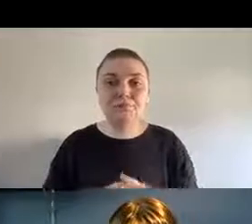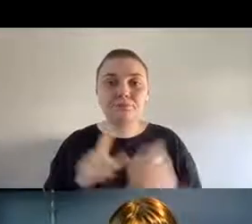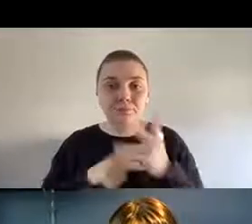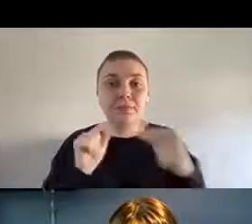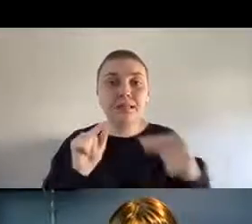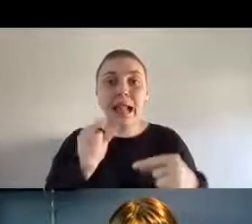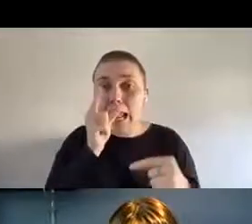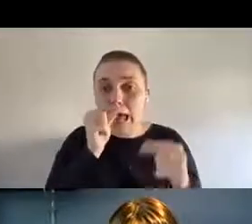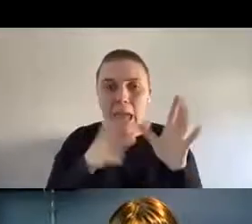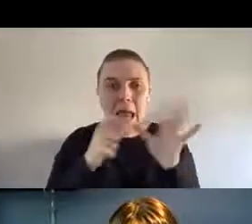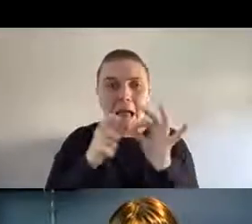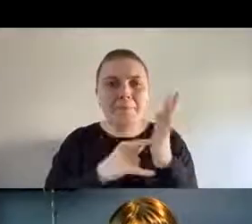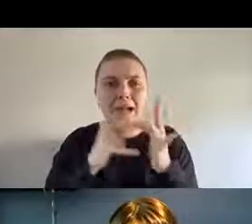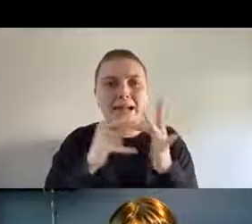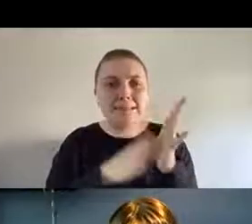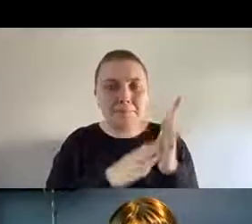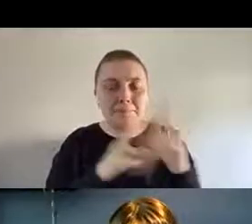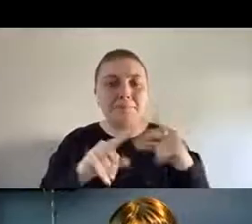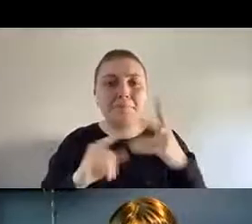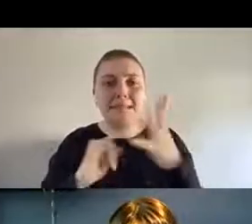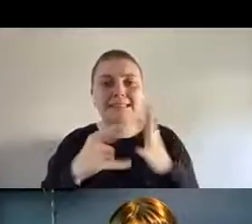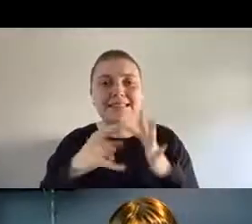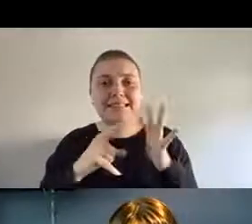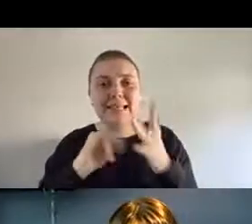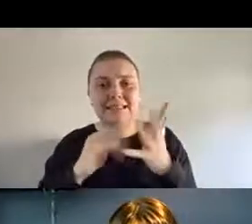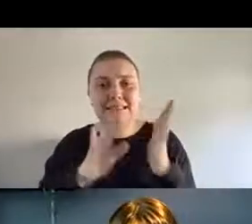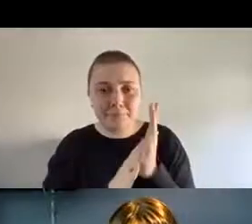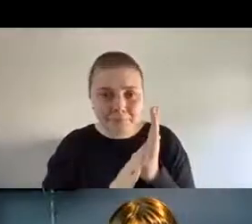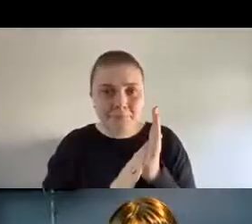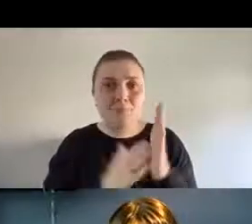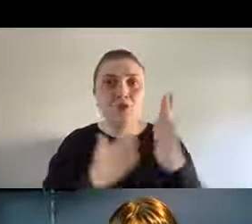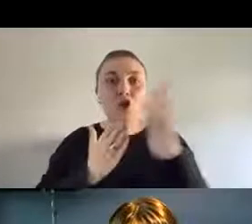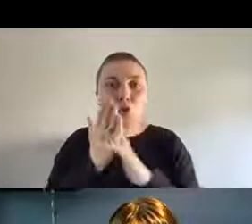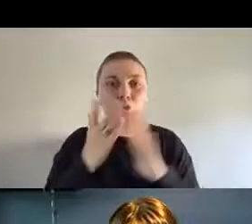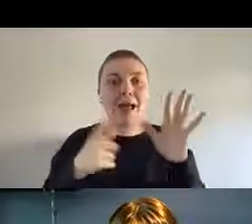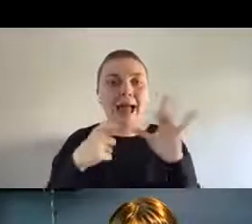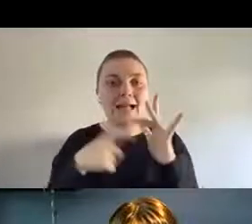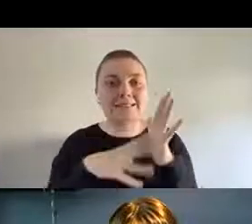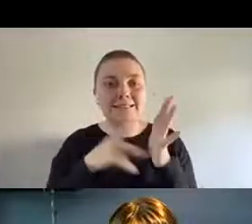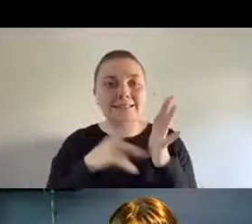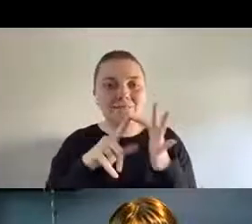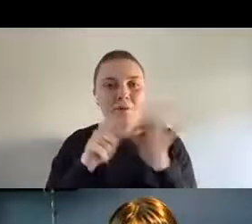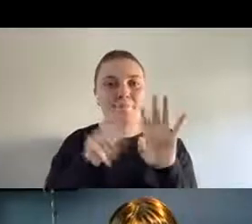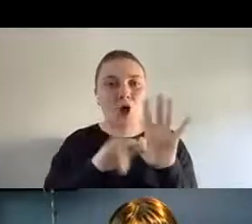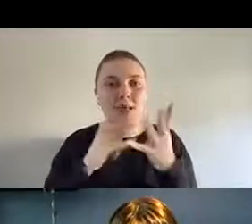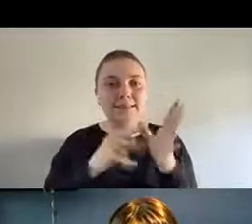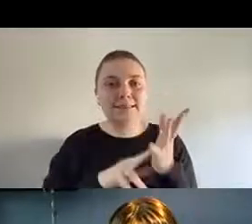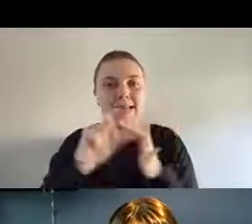ableism and sexism through being an active bystander.